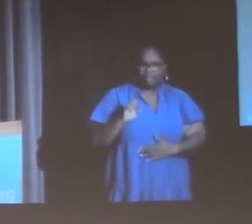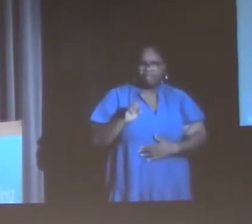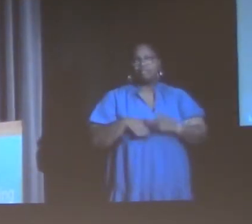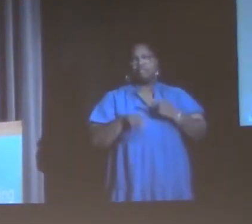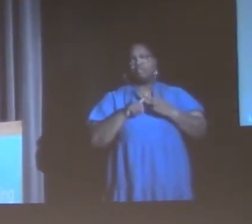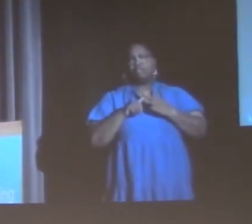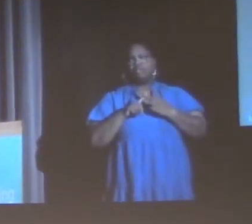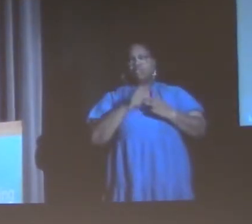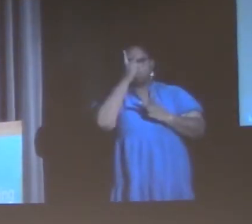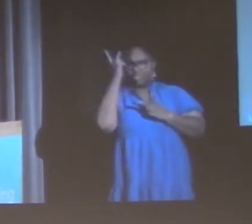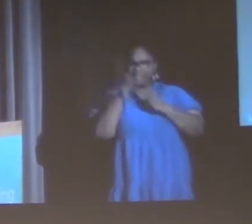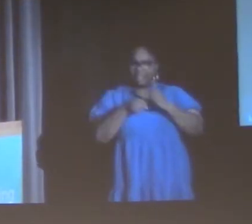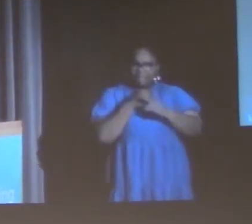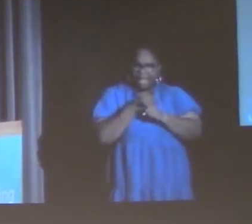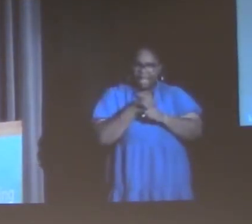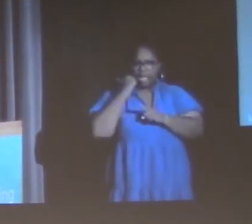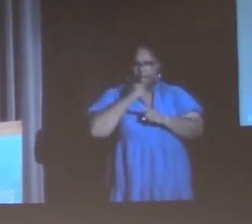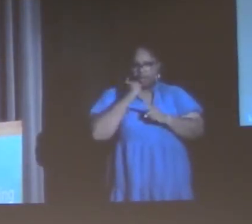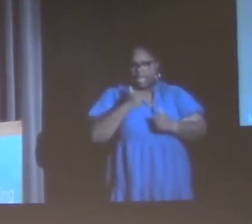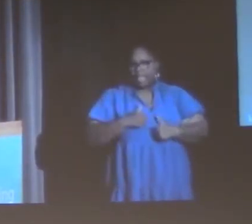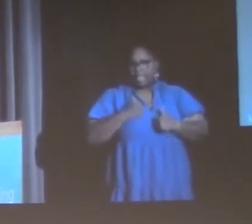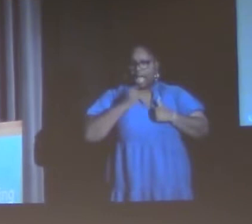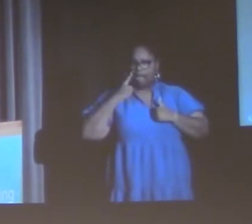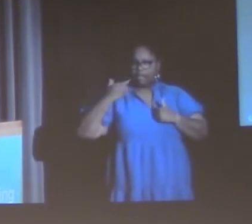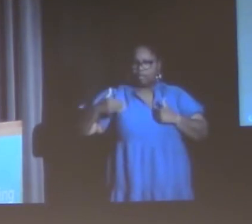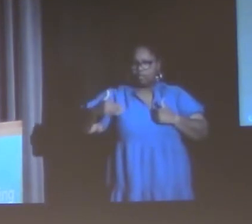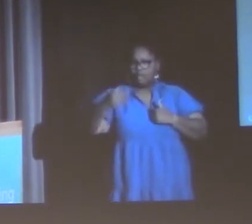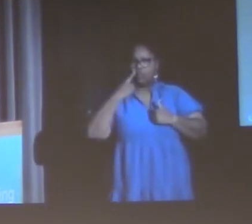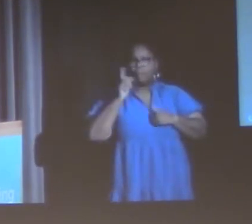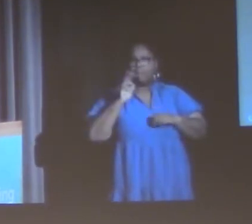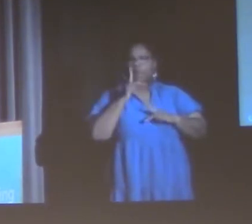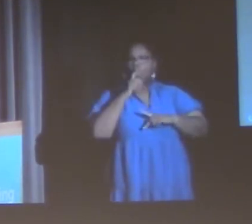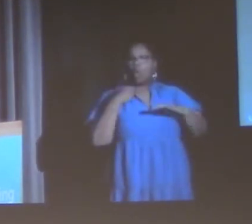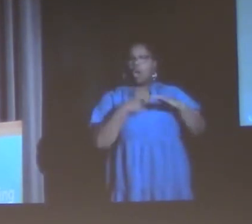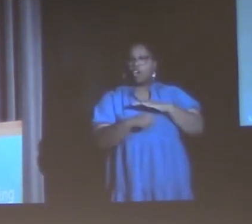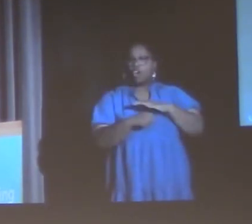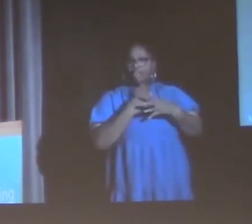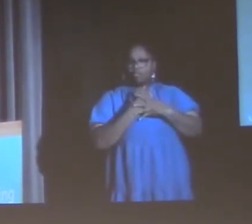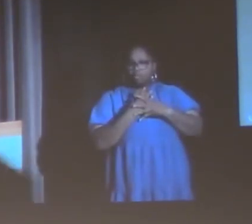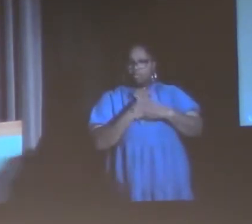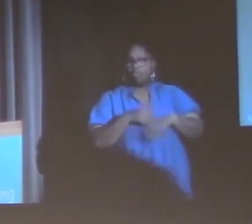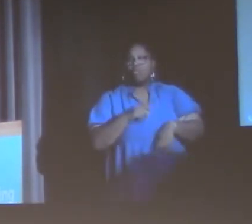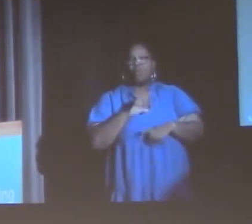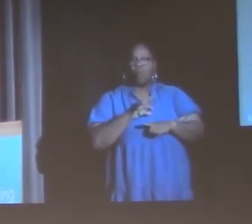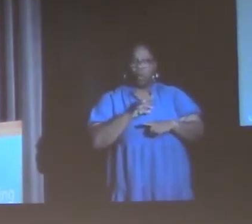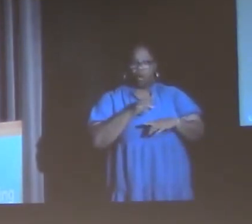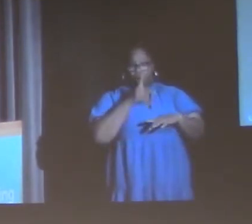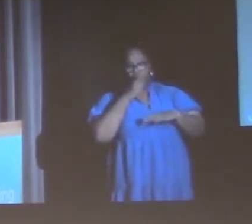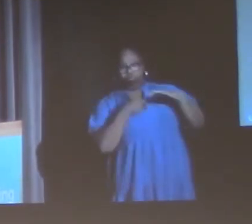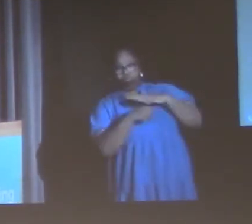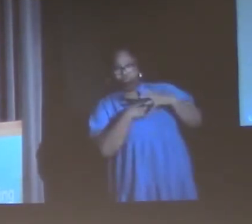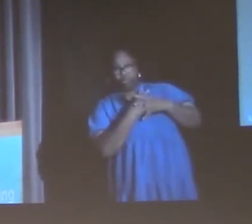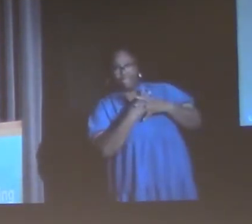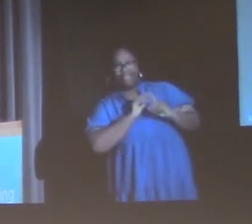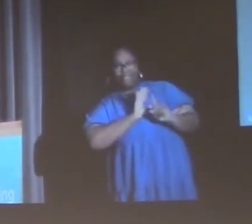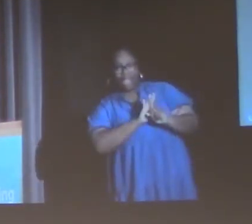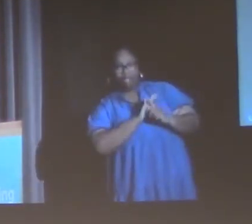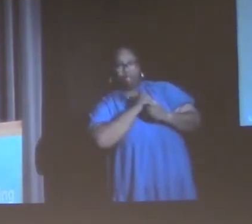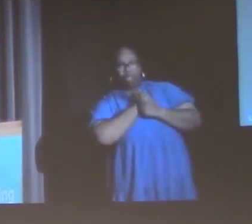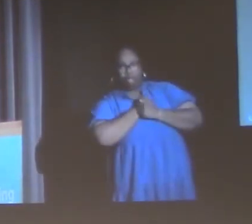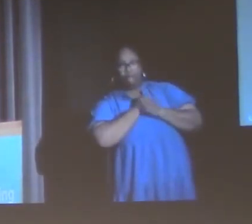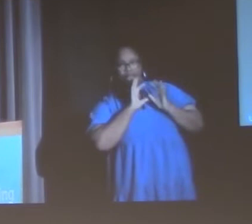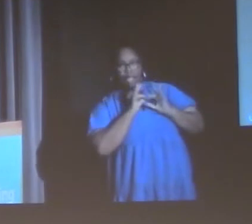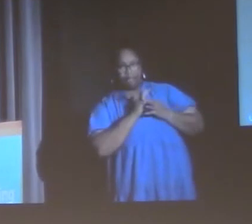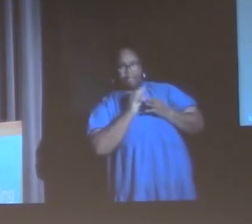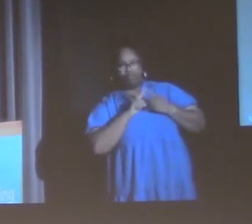in the everyday lives of the people who are being incarcerated or their loved ones, in terms of a history of representations that